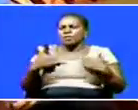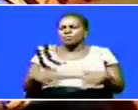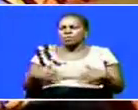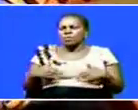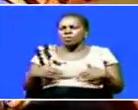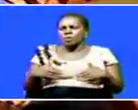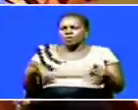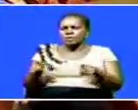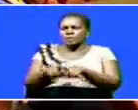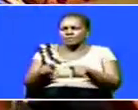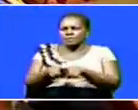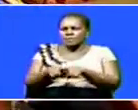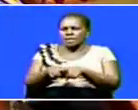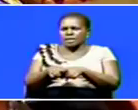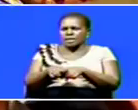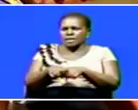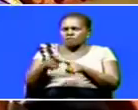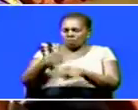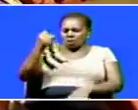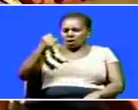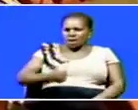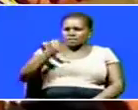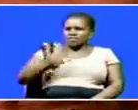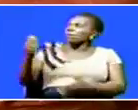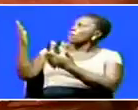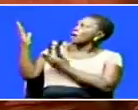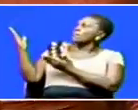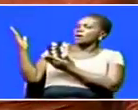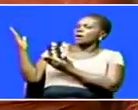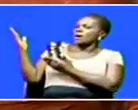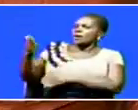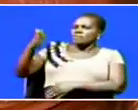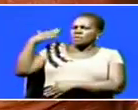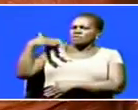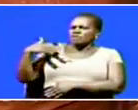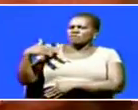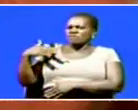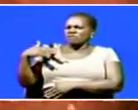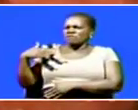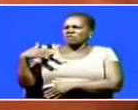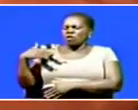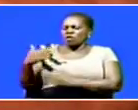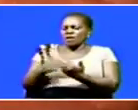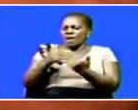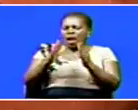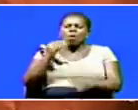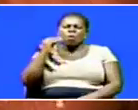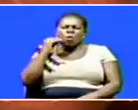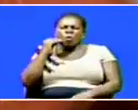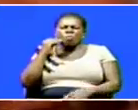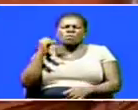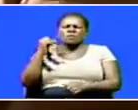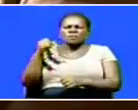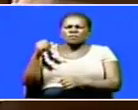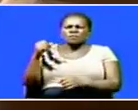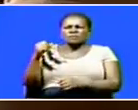brought the likes of Selina Siavei from Kajiado here. She was being mistreated by her caregiver at home and